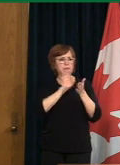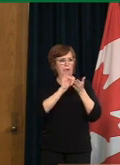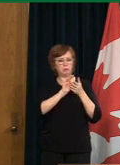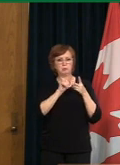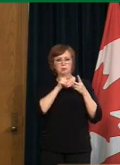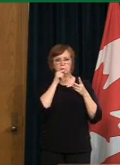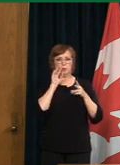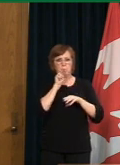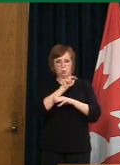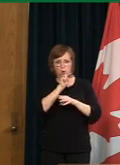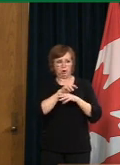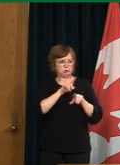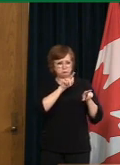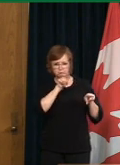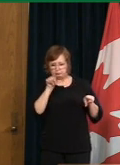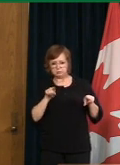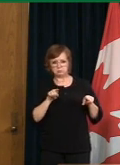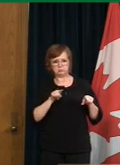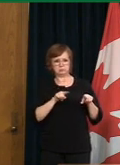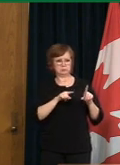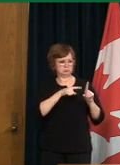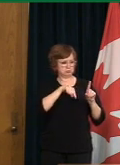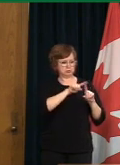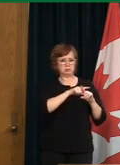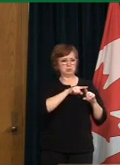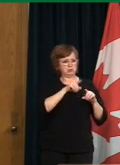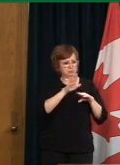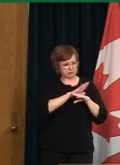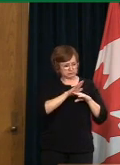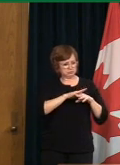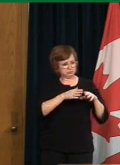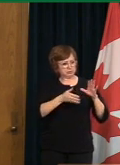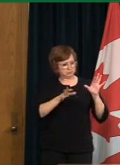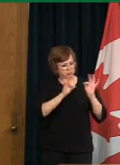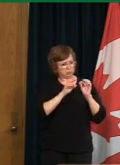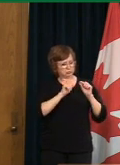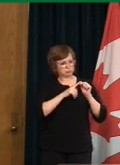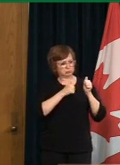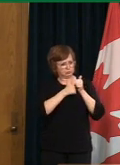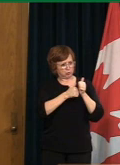employers, employees need to enforce what you think would be effective?